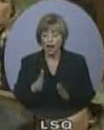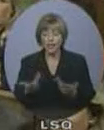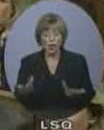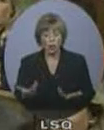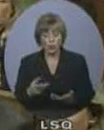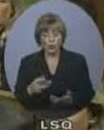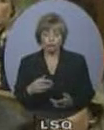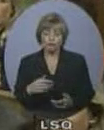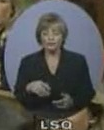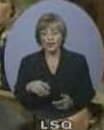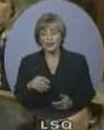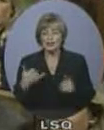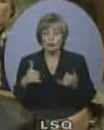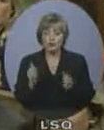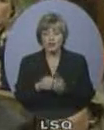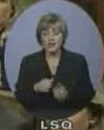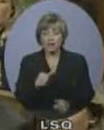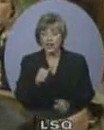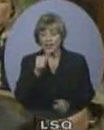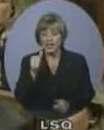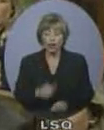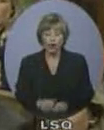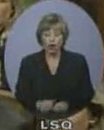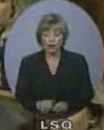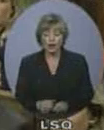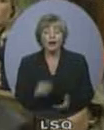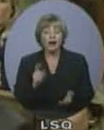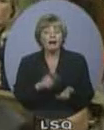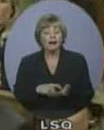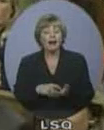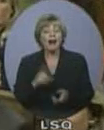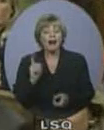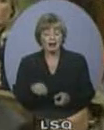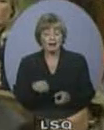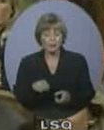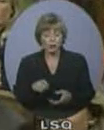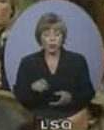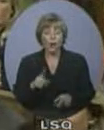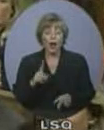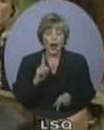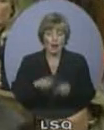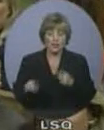against criminals in this country, when it comes to standing up for victims and fighting crime in this country,